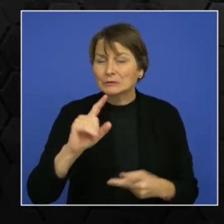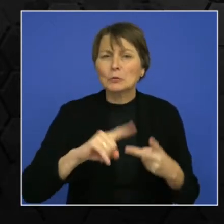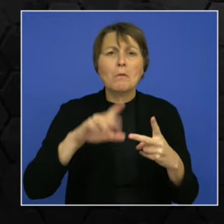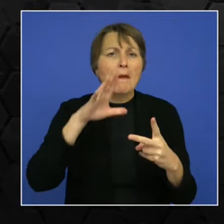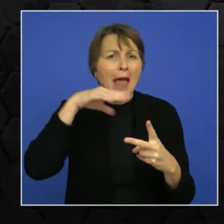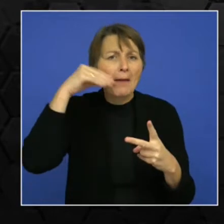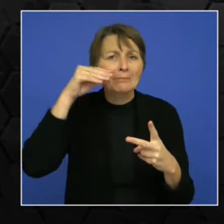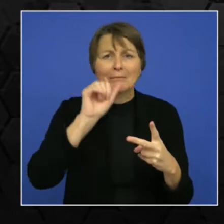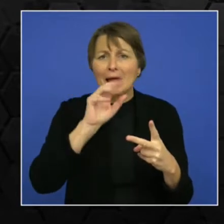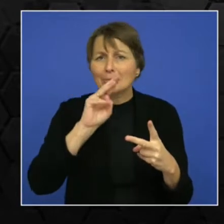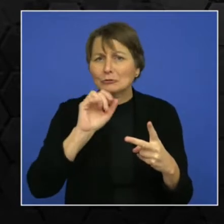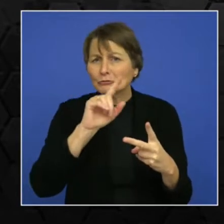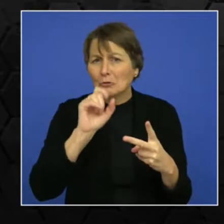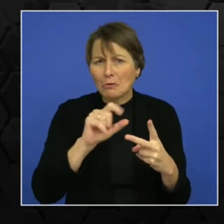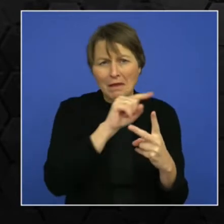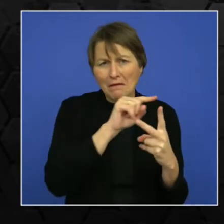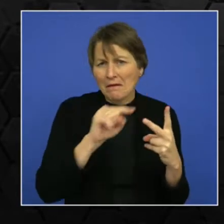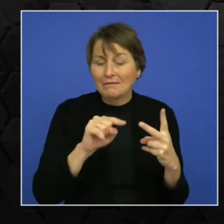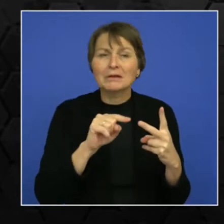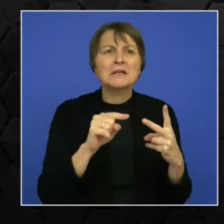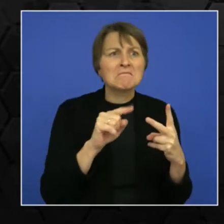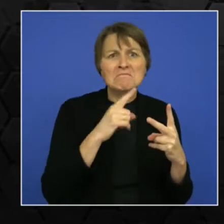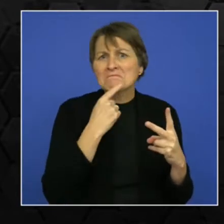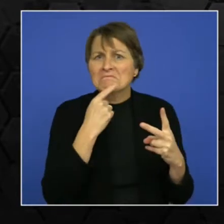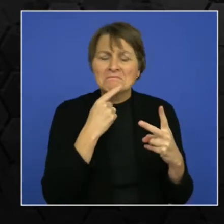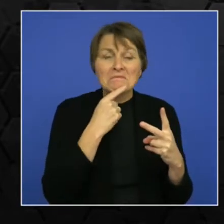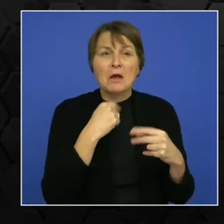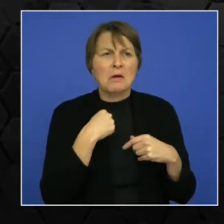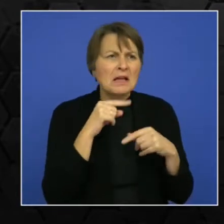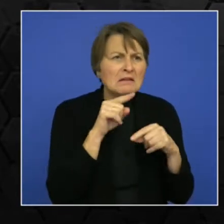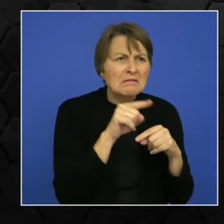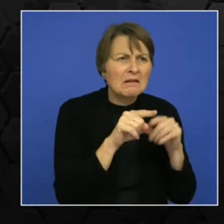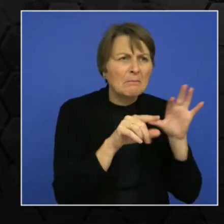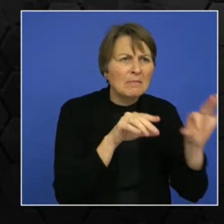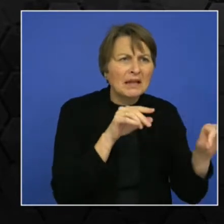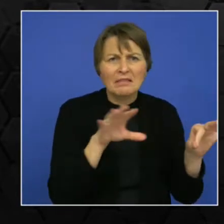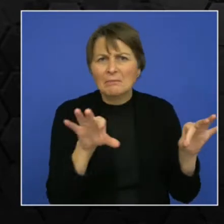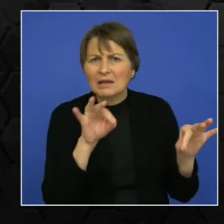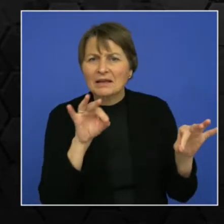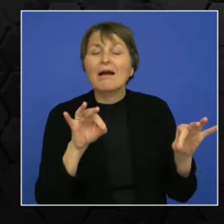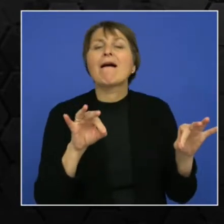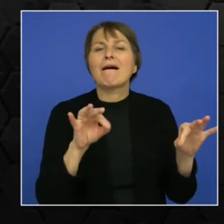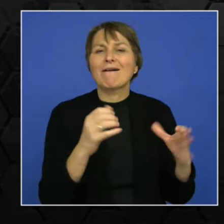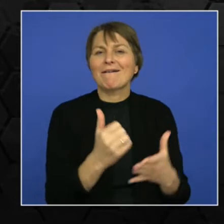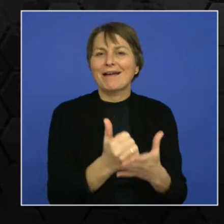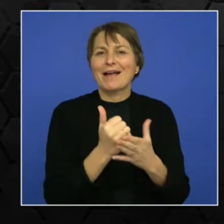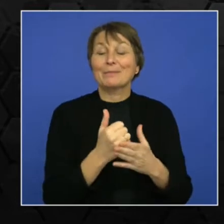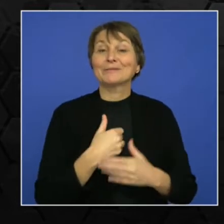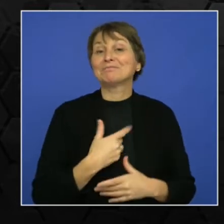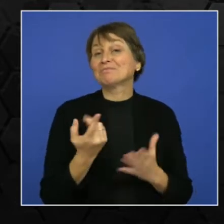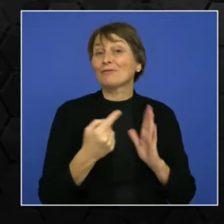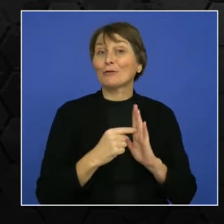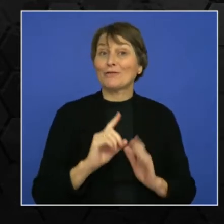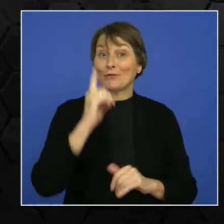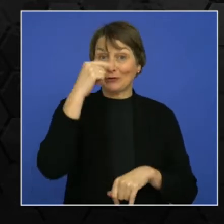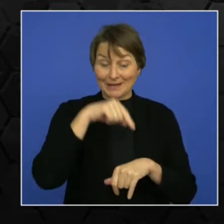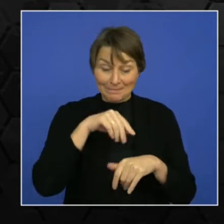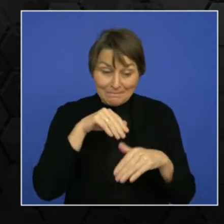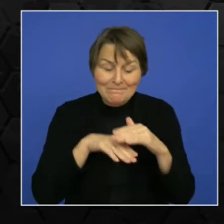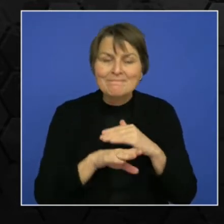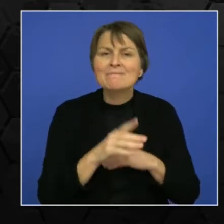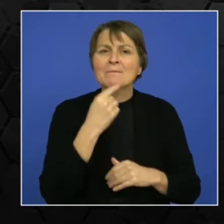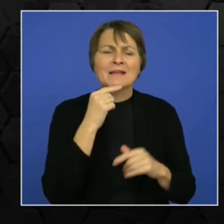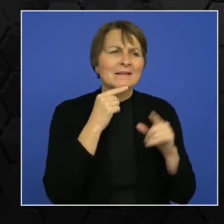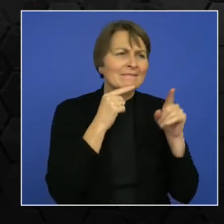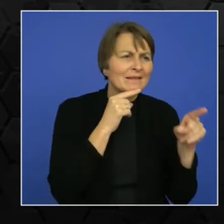For example, when we first subscribe to Netflix, and then like it will ask you to choose a genre, which is like whether it may be action or